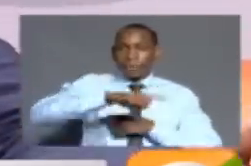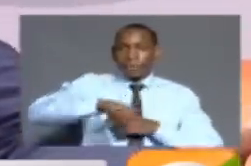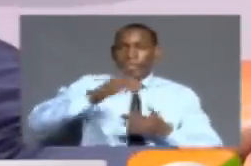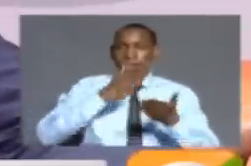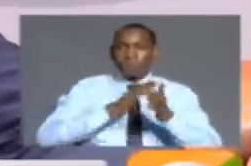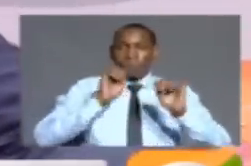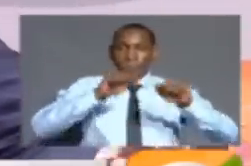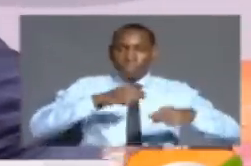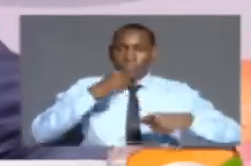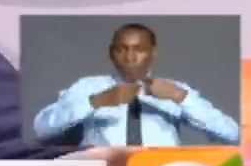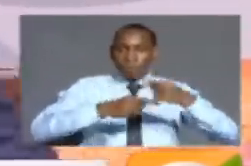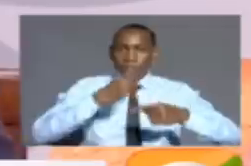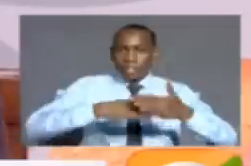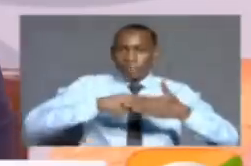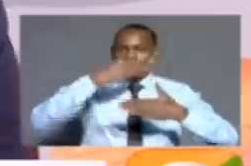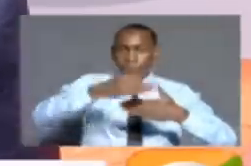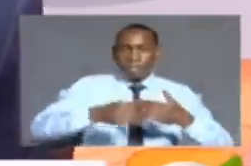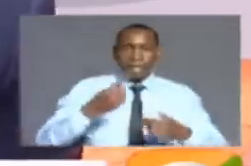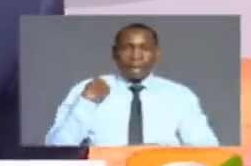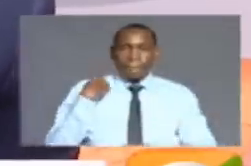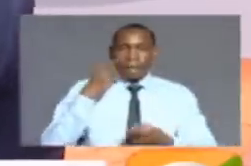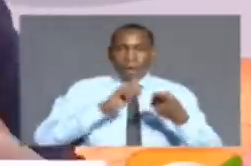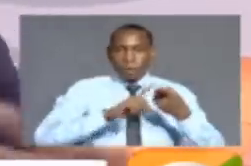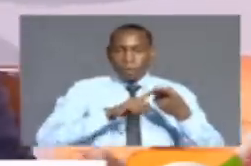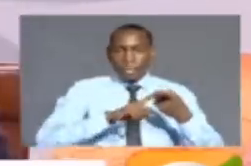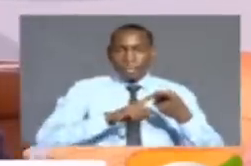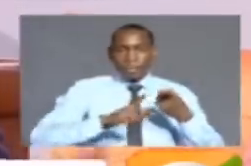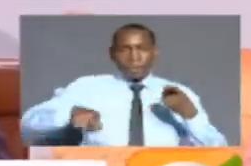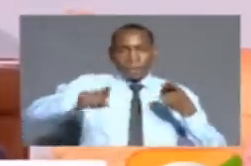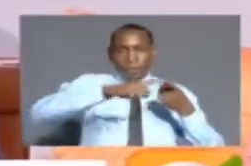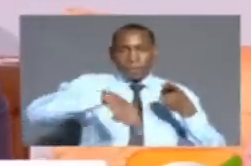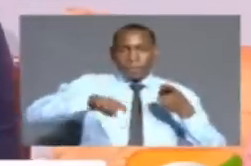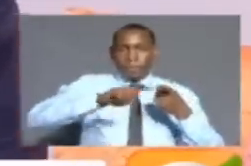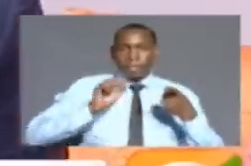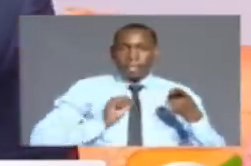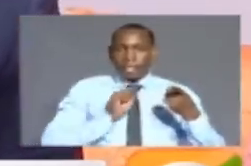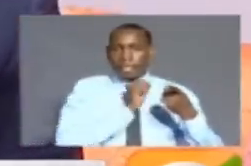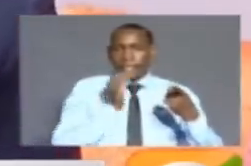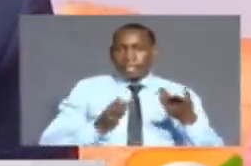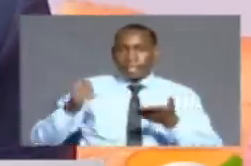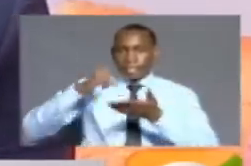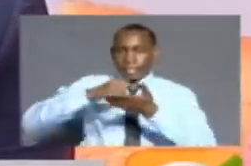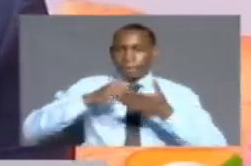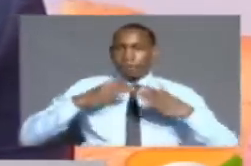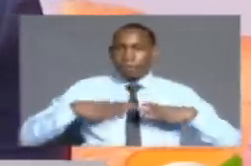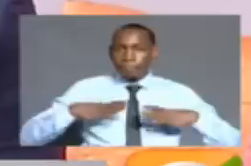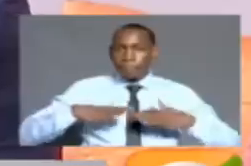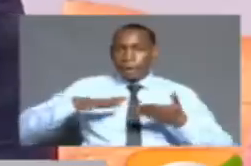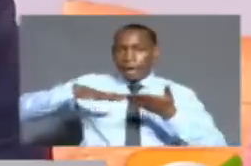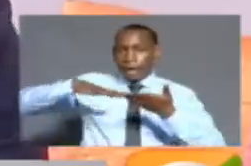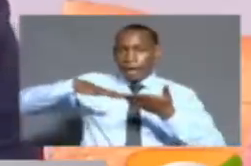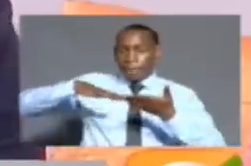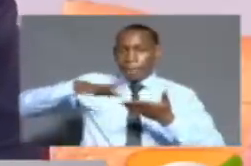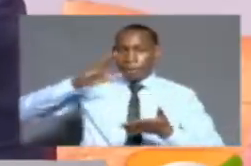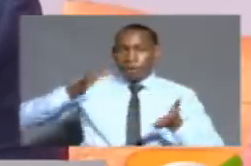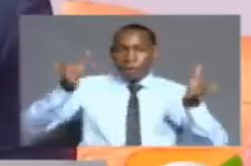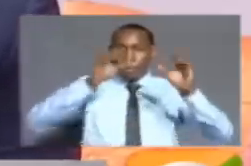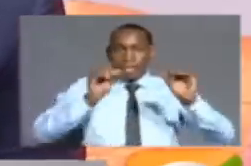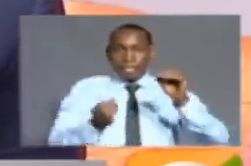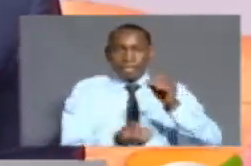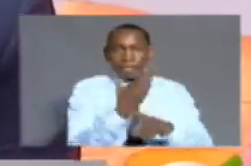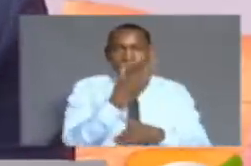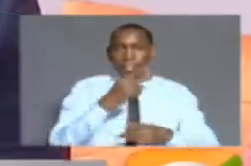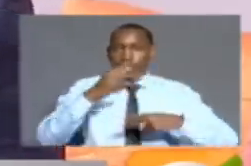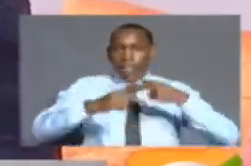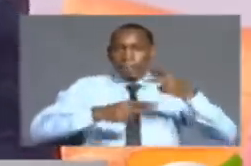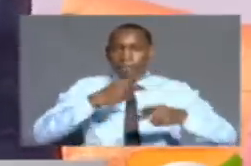definitely be able to move forward. Number one, we need to ensure, as legislators, we need to involve citizens more on the budget formulation